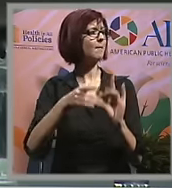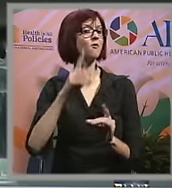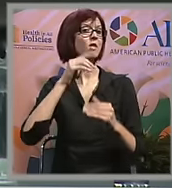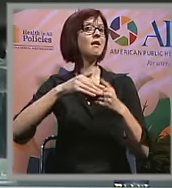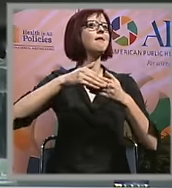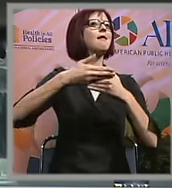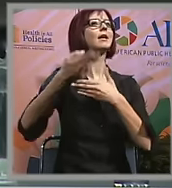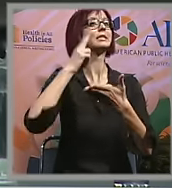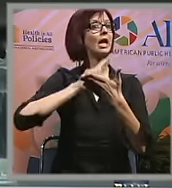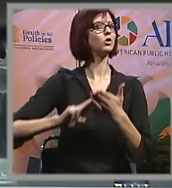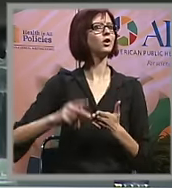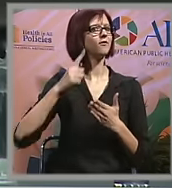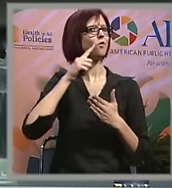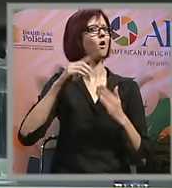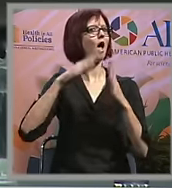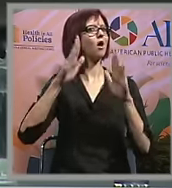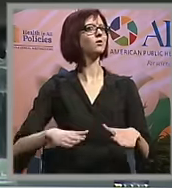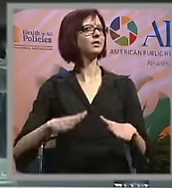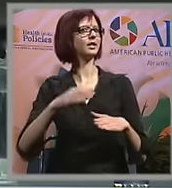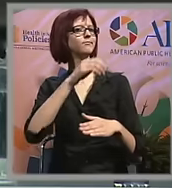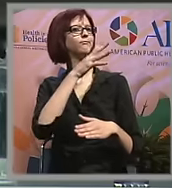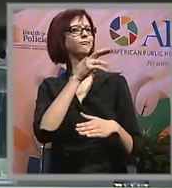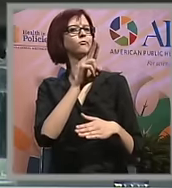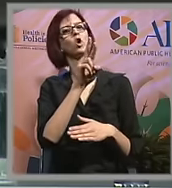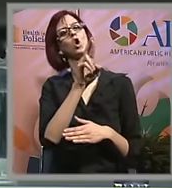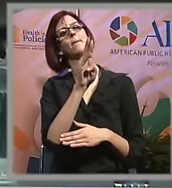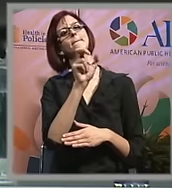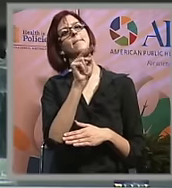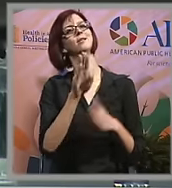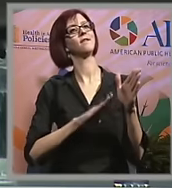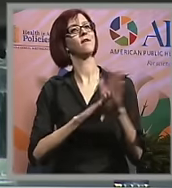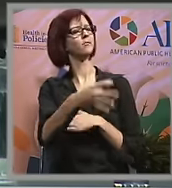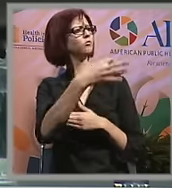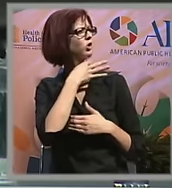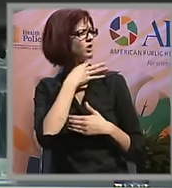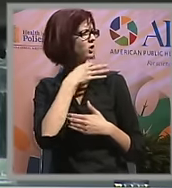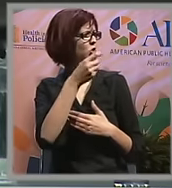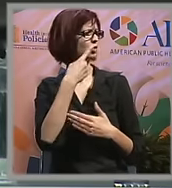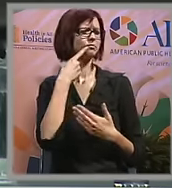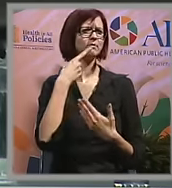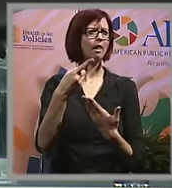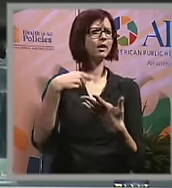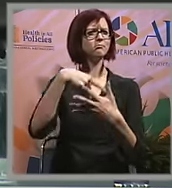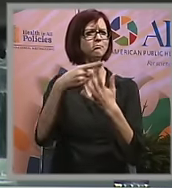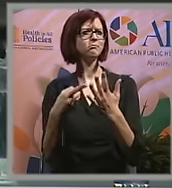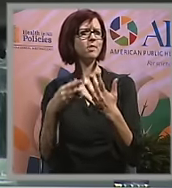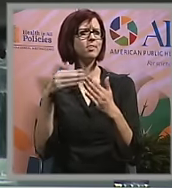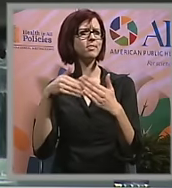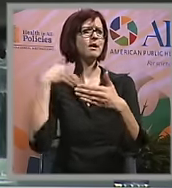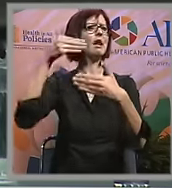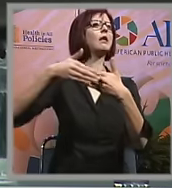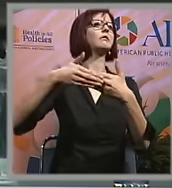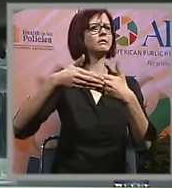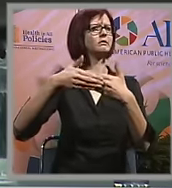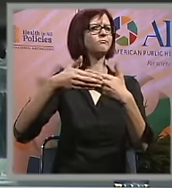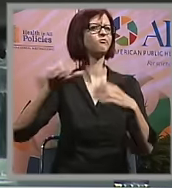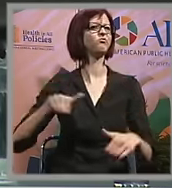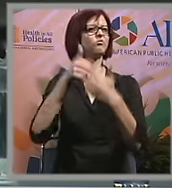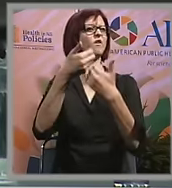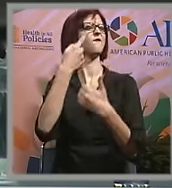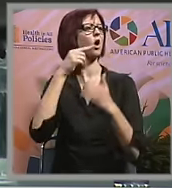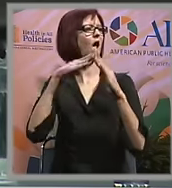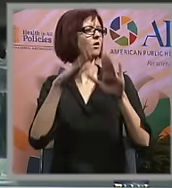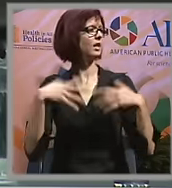Secretary of Housing and Urban Development. And I'm curious, what are you telling them the next frontiers are when it comes to housing and health? What are you asking them